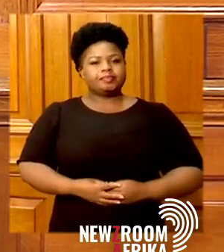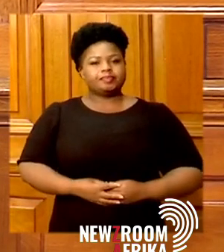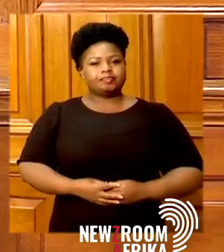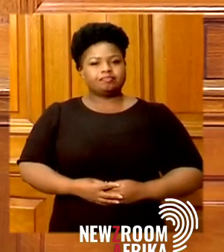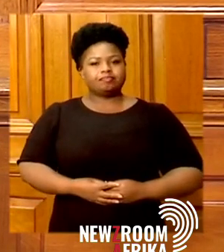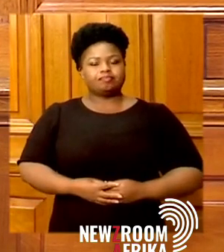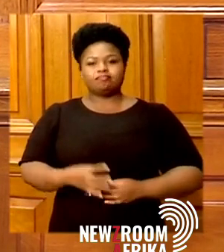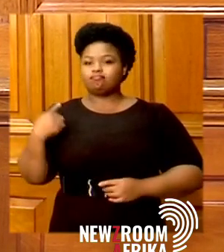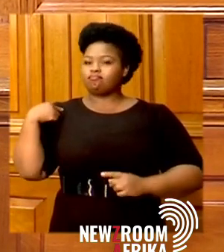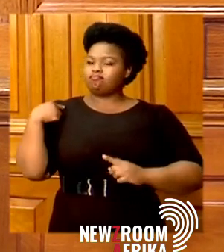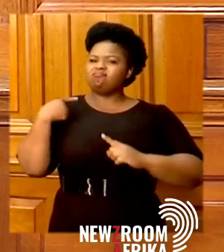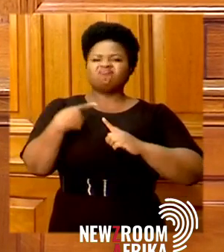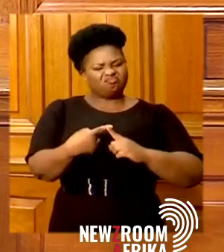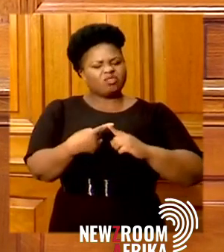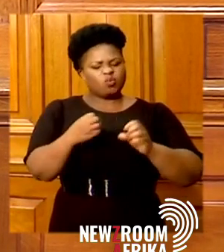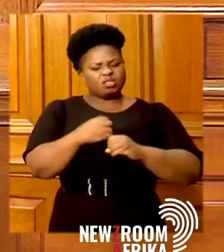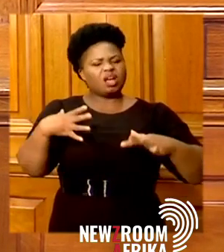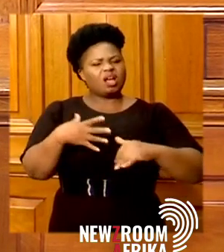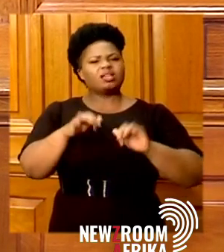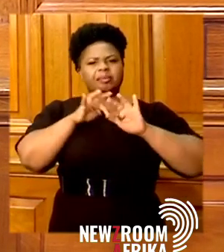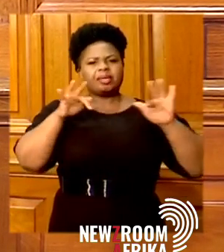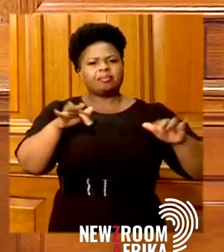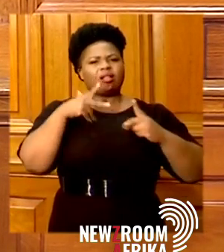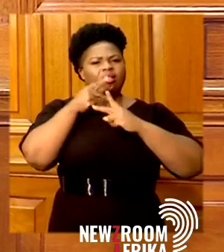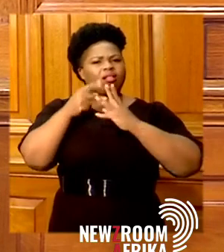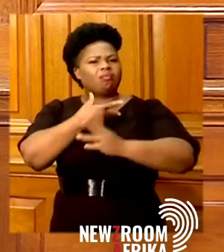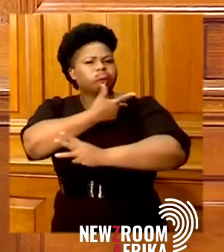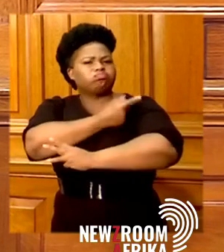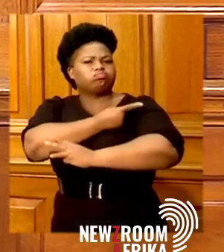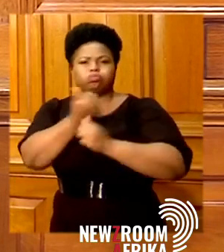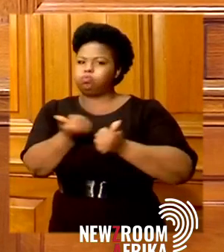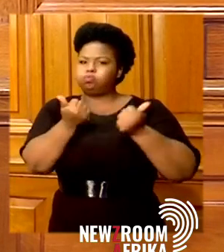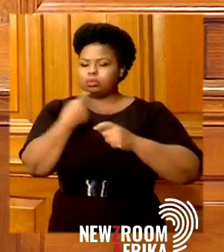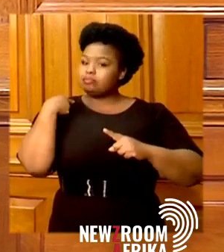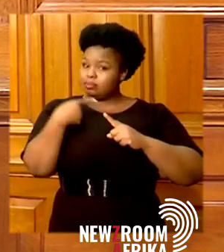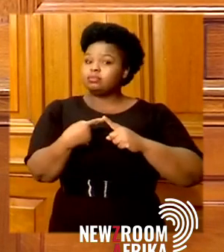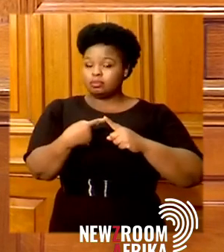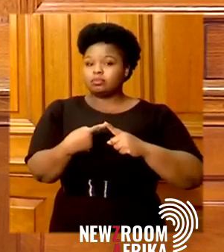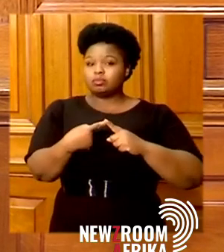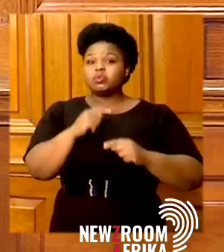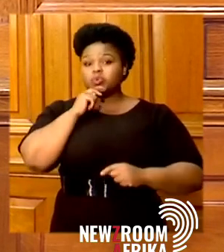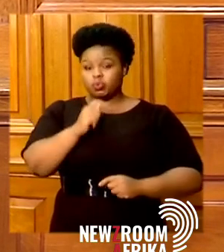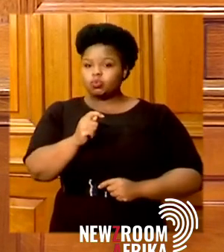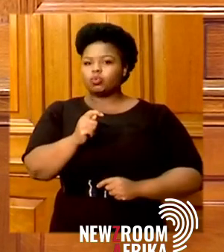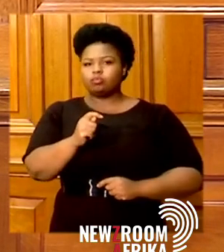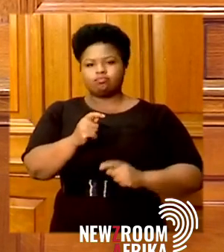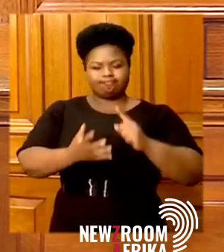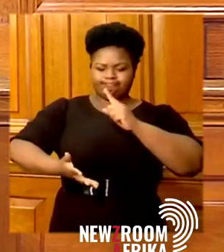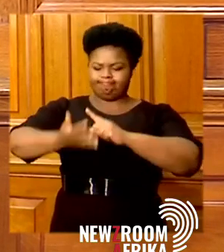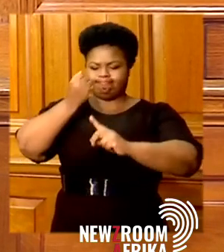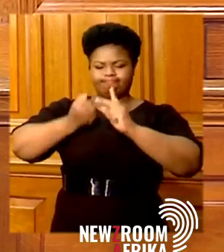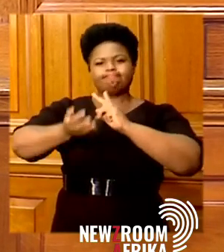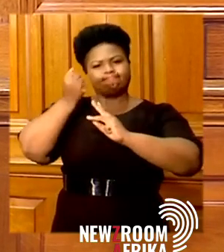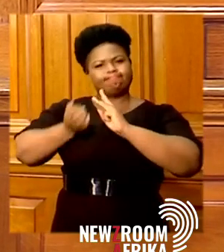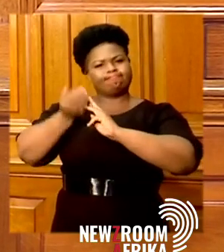so far gone extremely well. It has shown that we can achieve much when